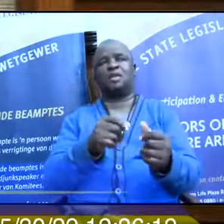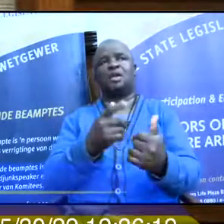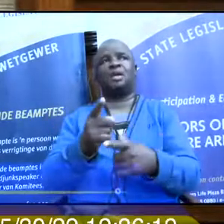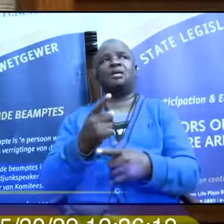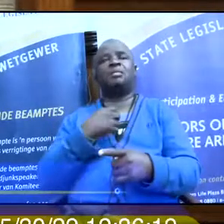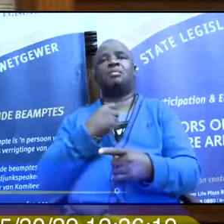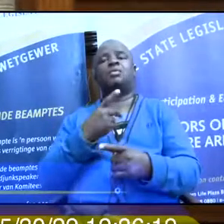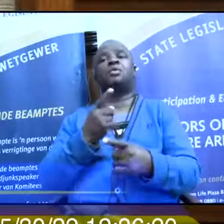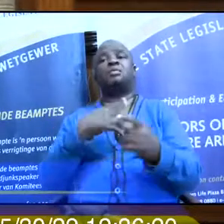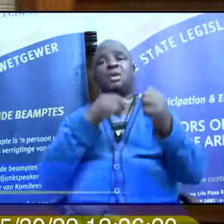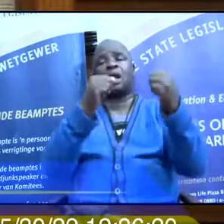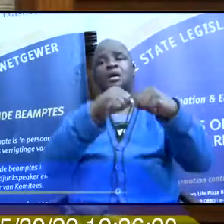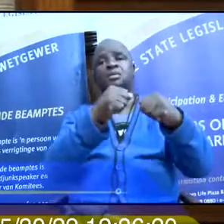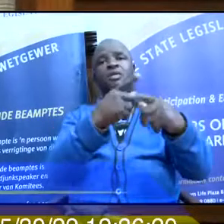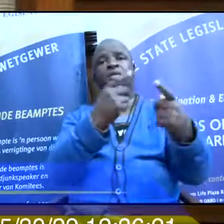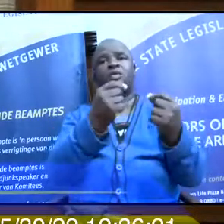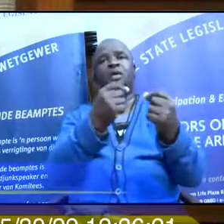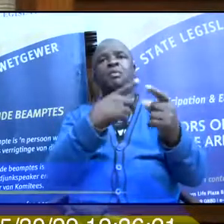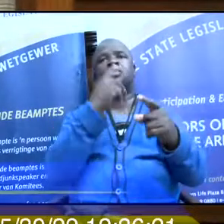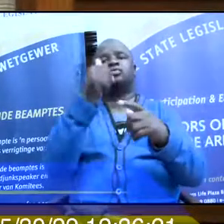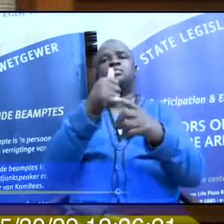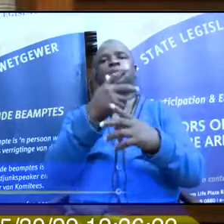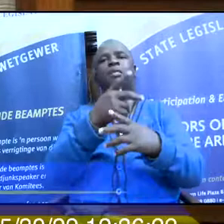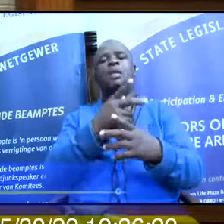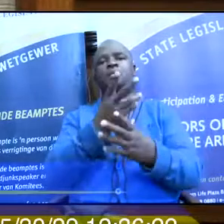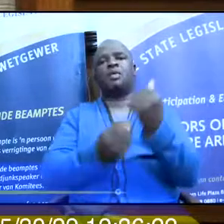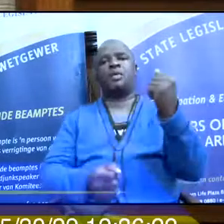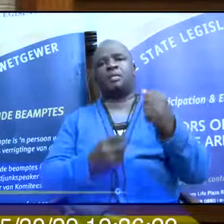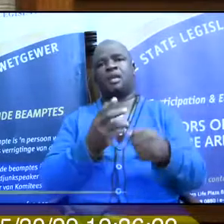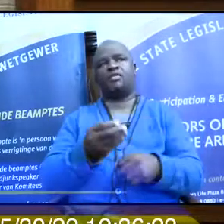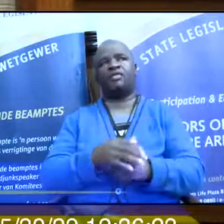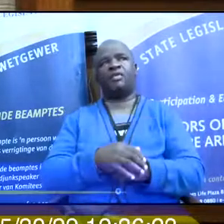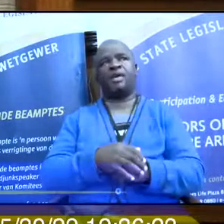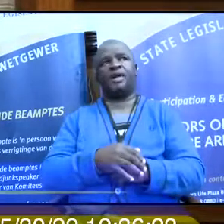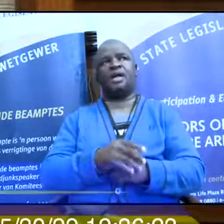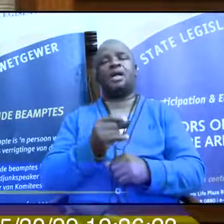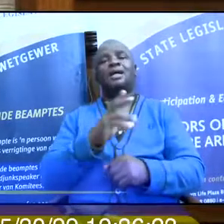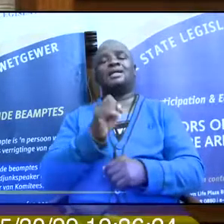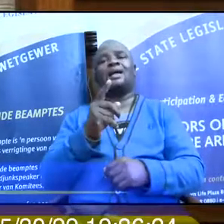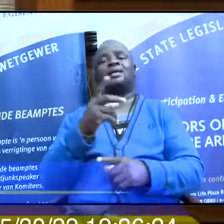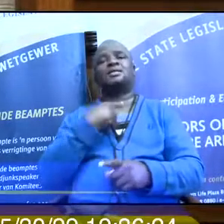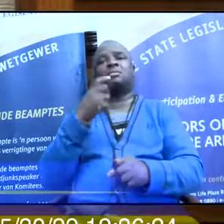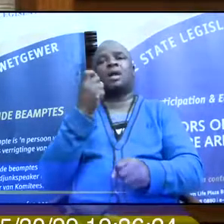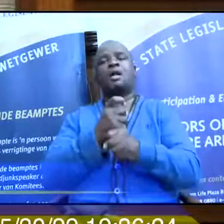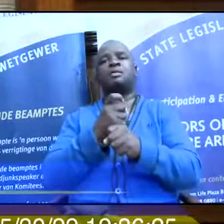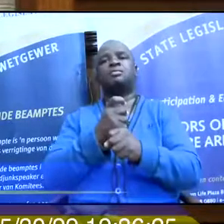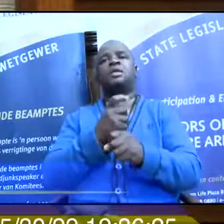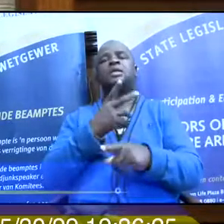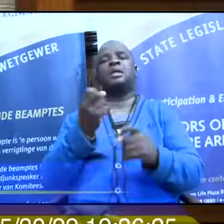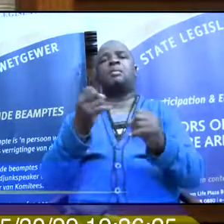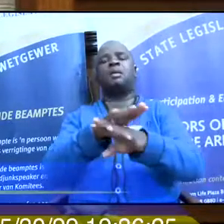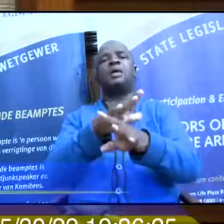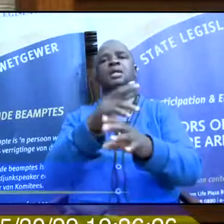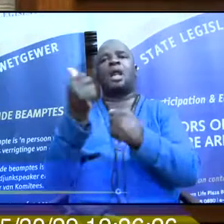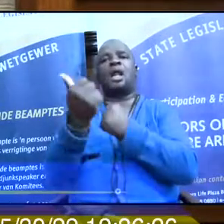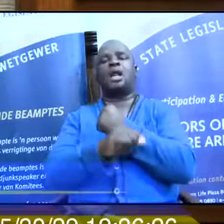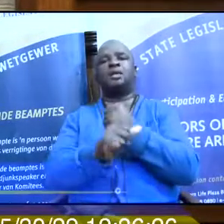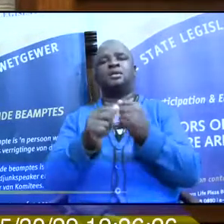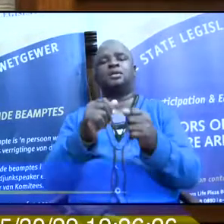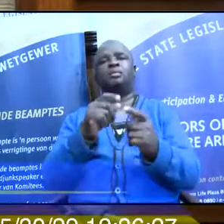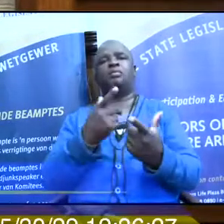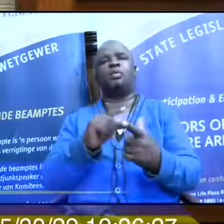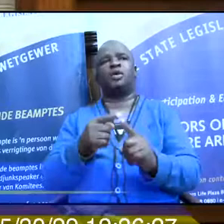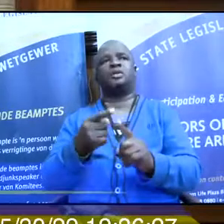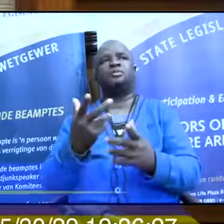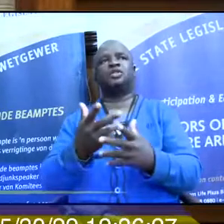from the agreement that is that is a product of collective bargaining refused to implement the last leg of the agreement sitting citing